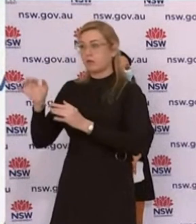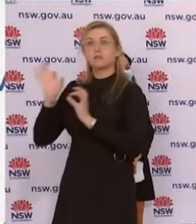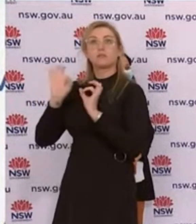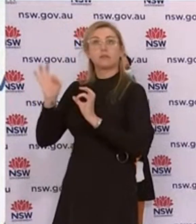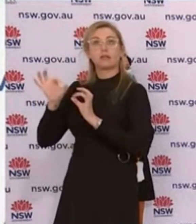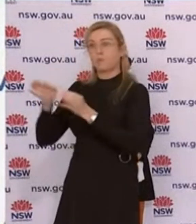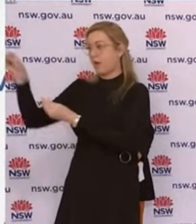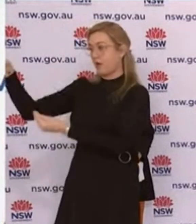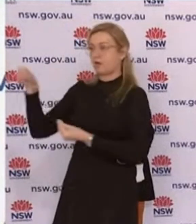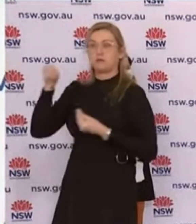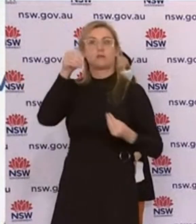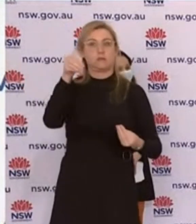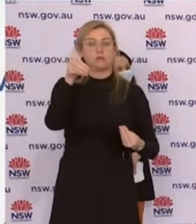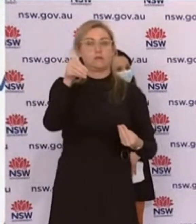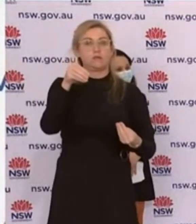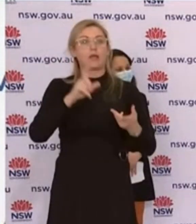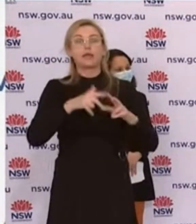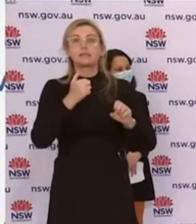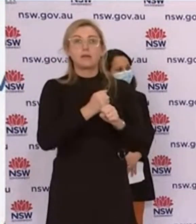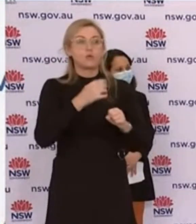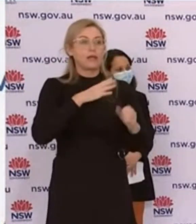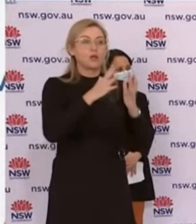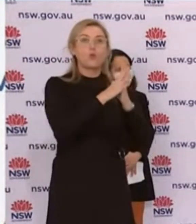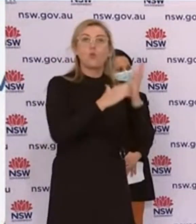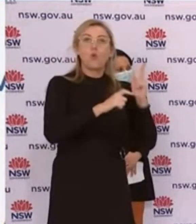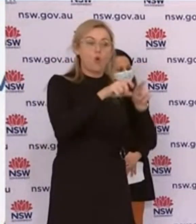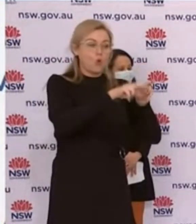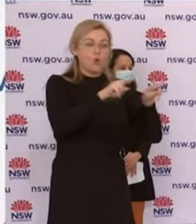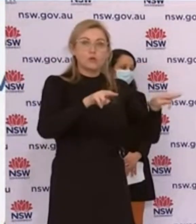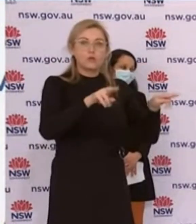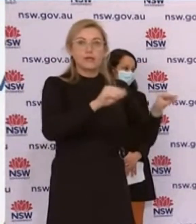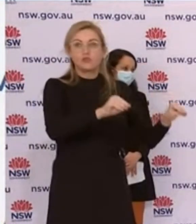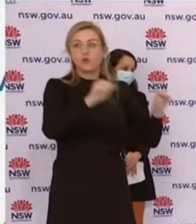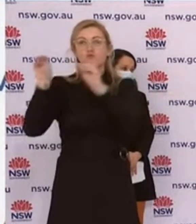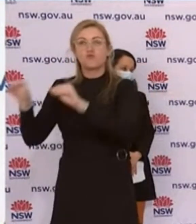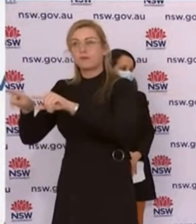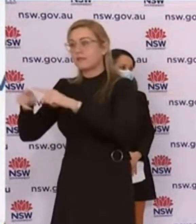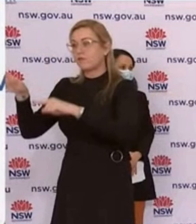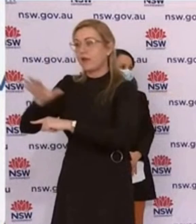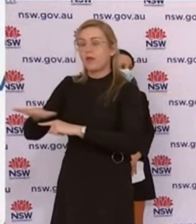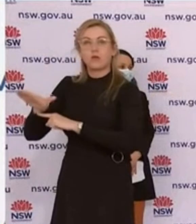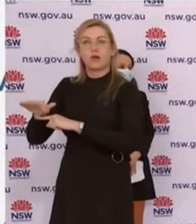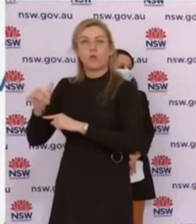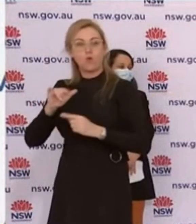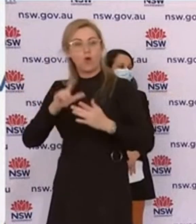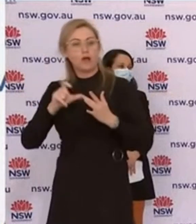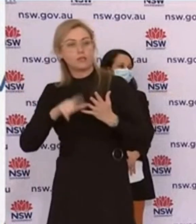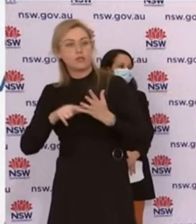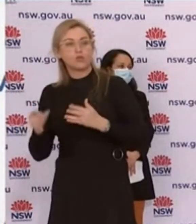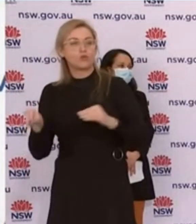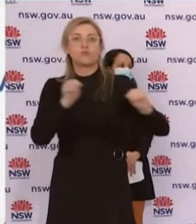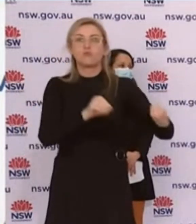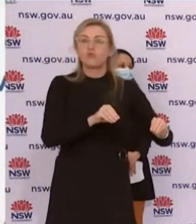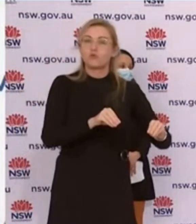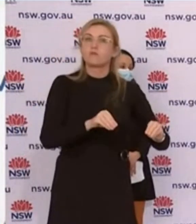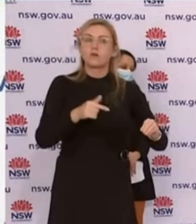watching this media conference on the ABC News channel or the ABC News YouTube channel. They are things that you would do in a pandemic, which is which is practice that